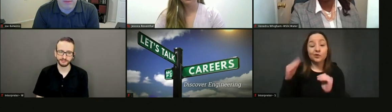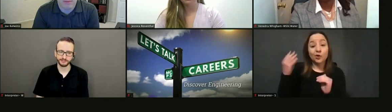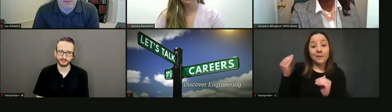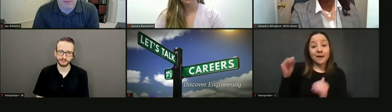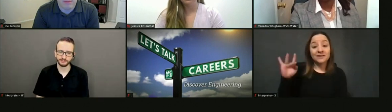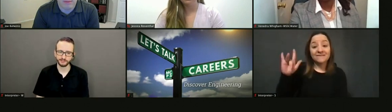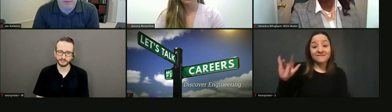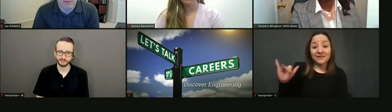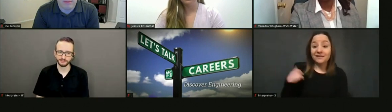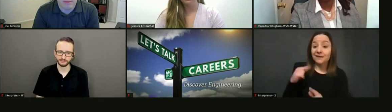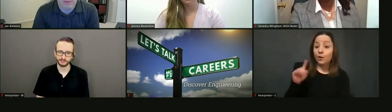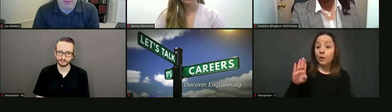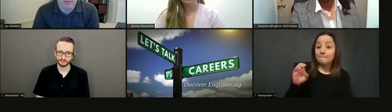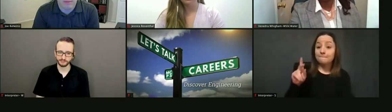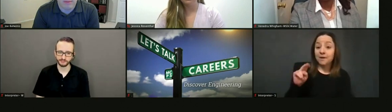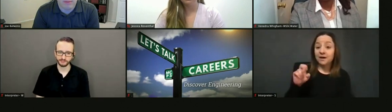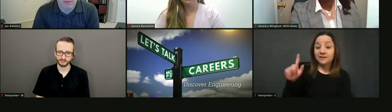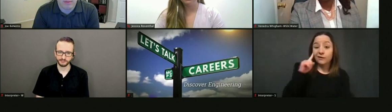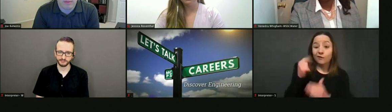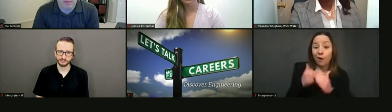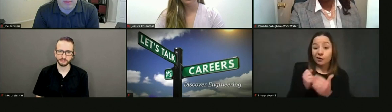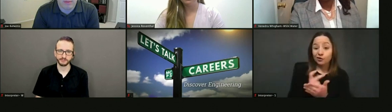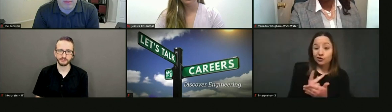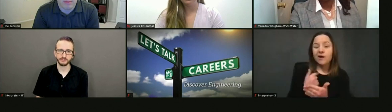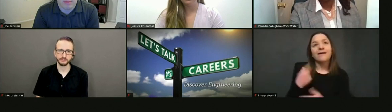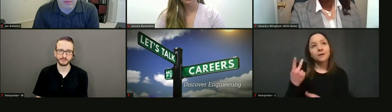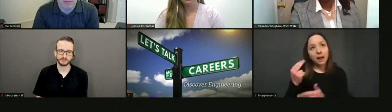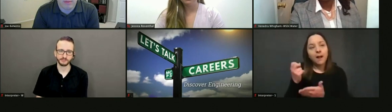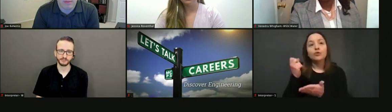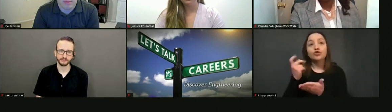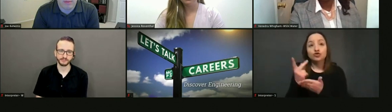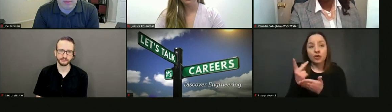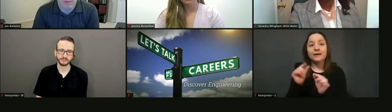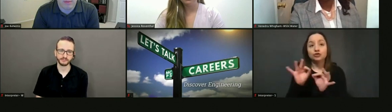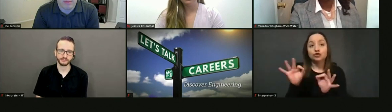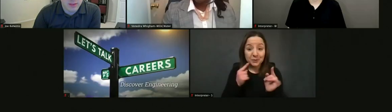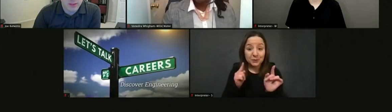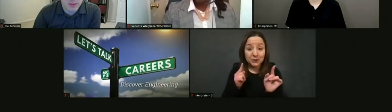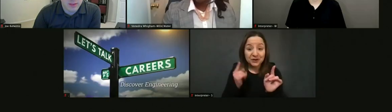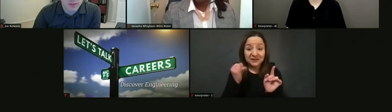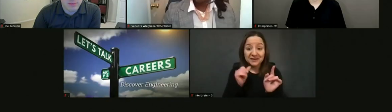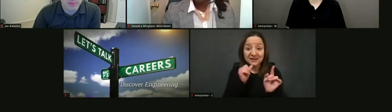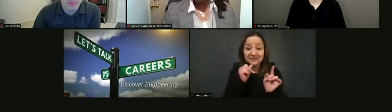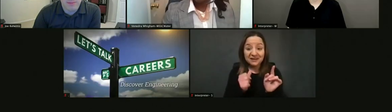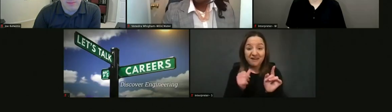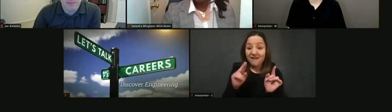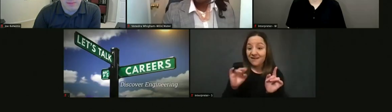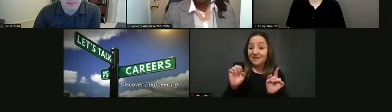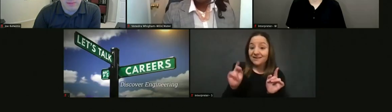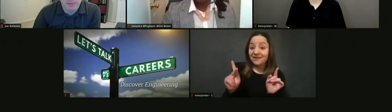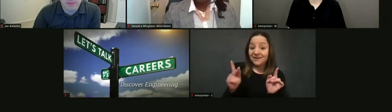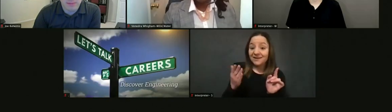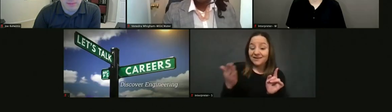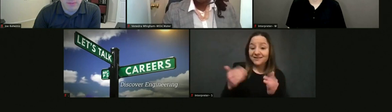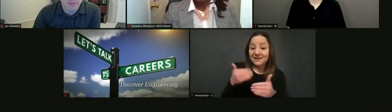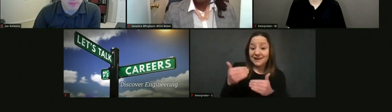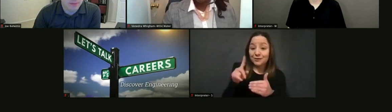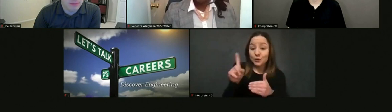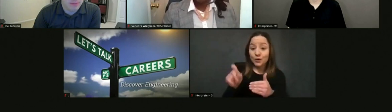I'm in California. Awesome. Venedra, let's pass it back to you. Nick, you can take the next